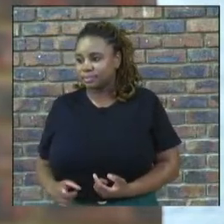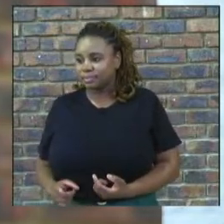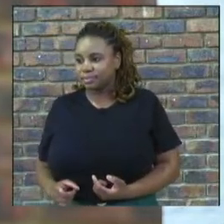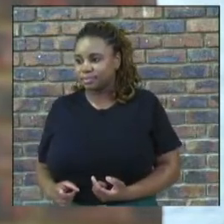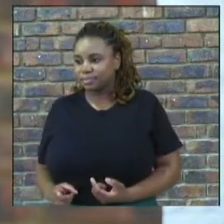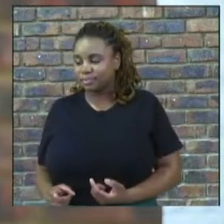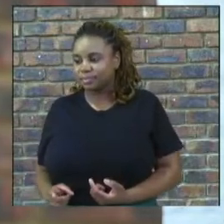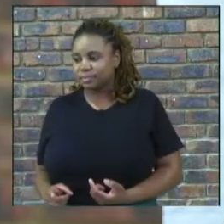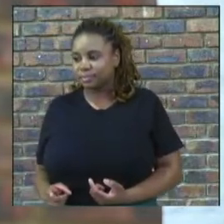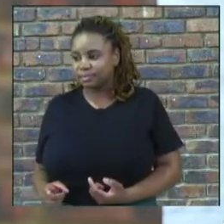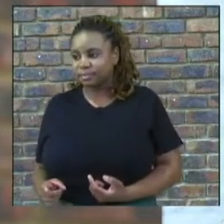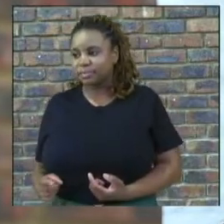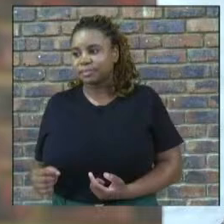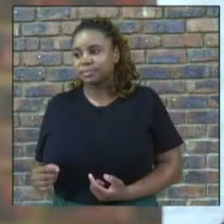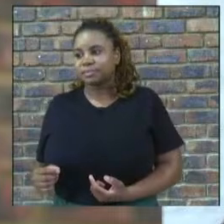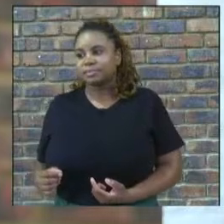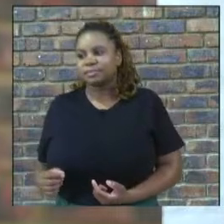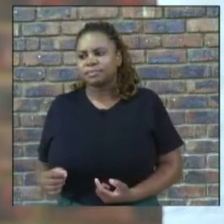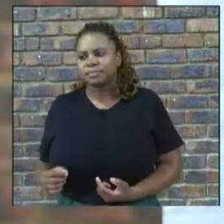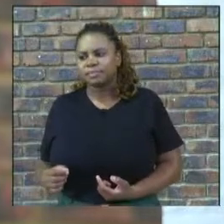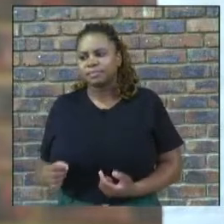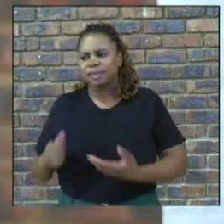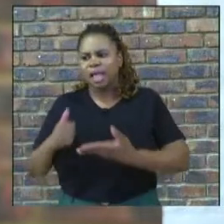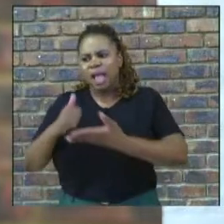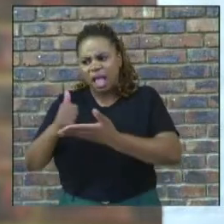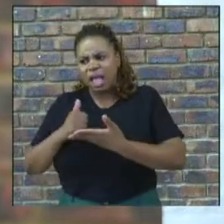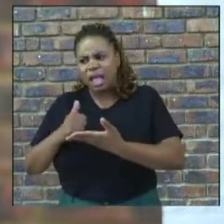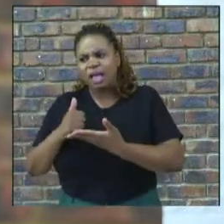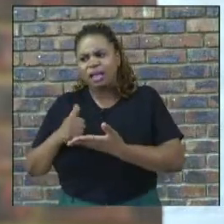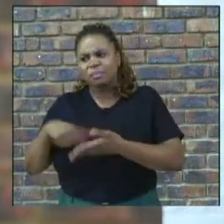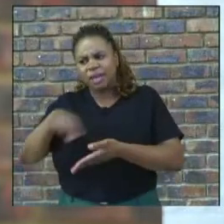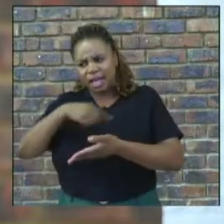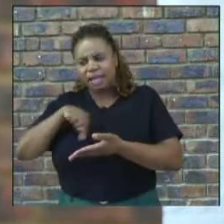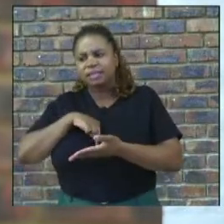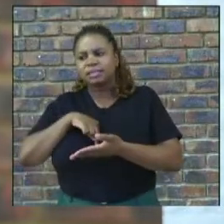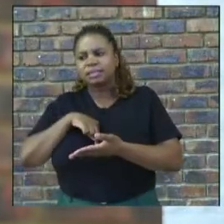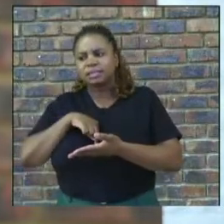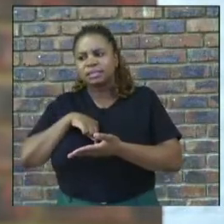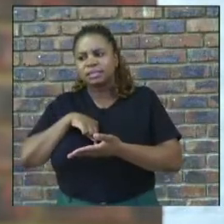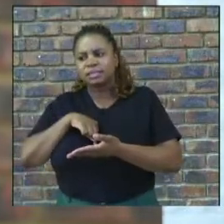Retuse. So my anxiety, Chair, is that